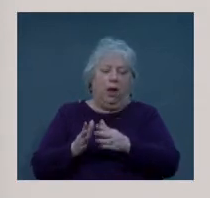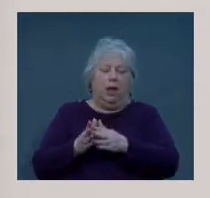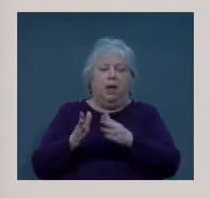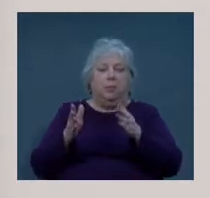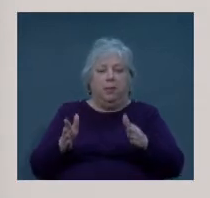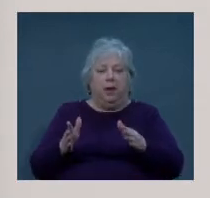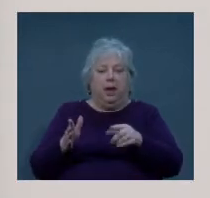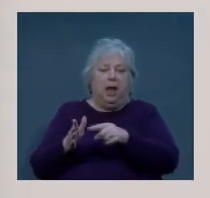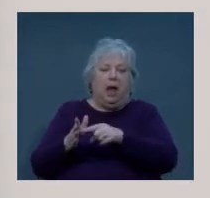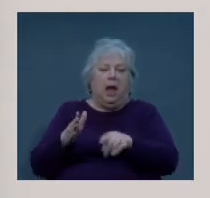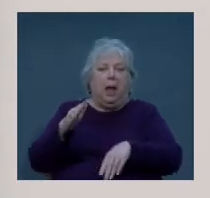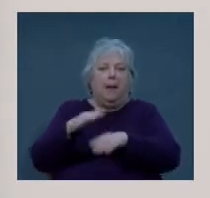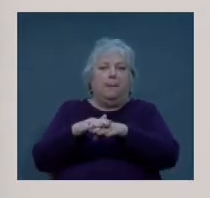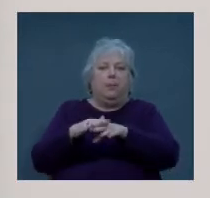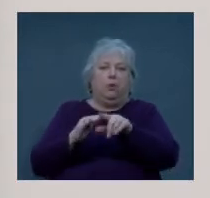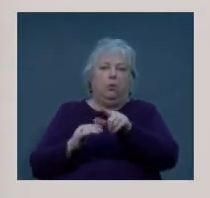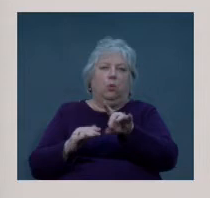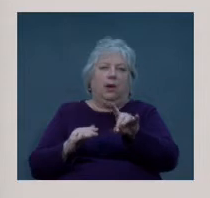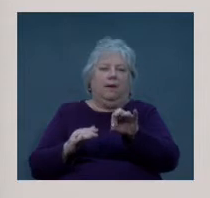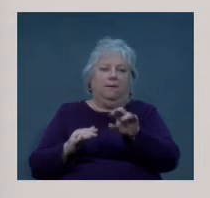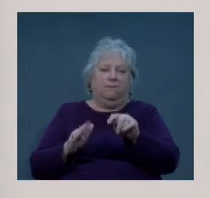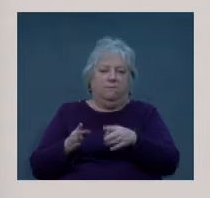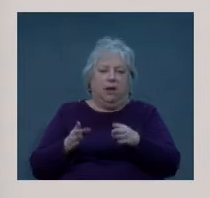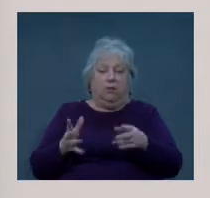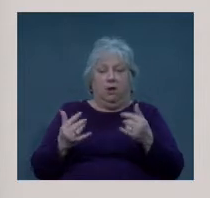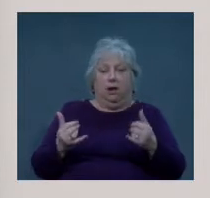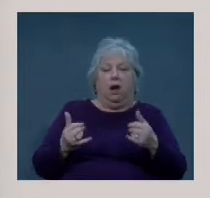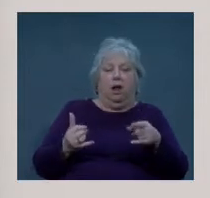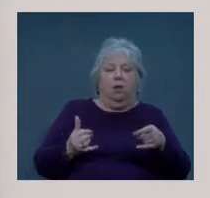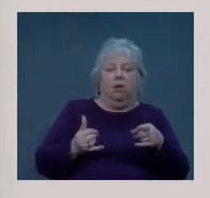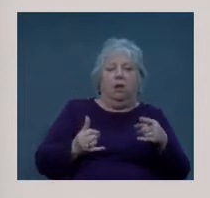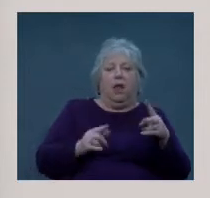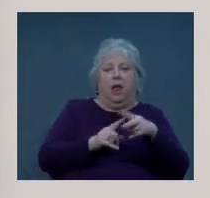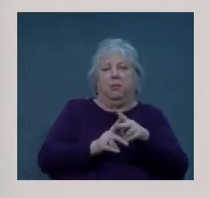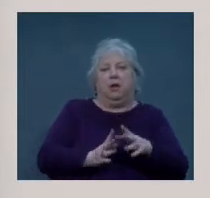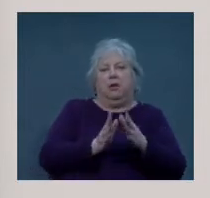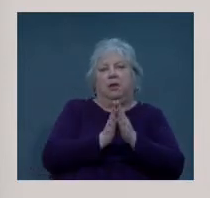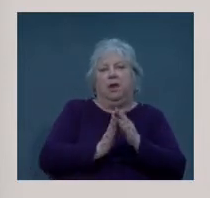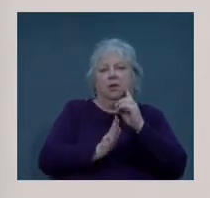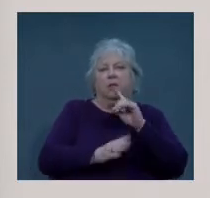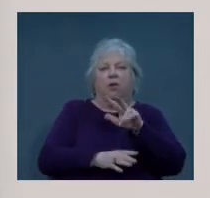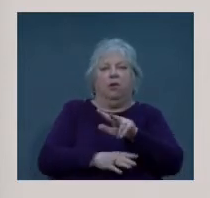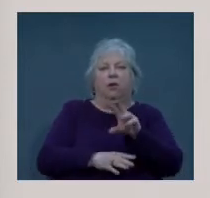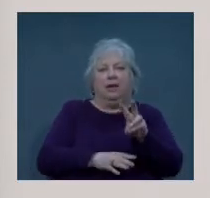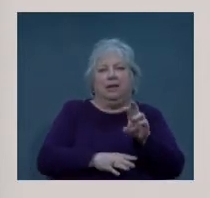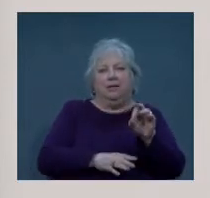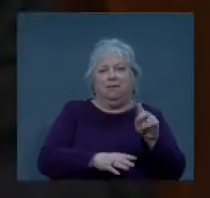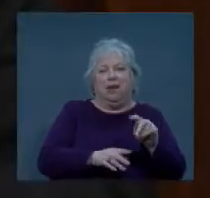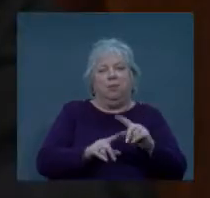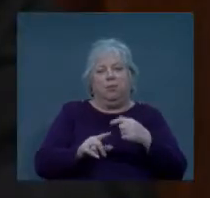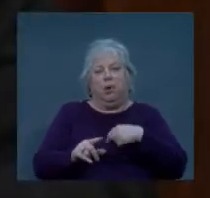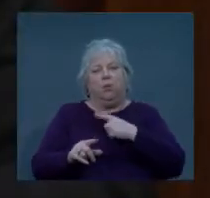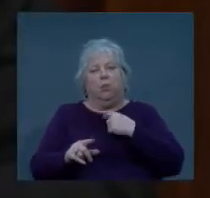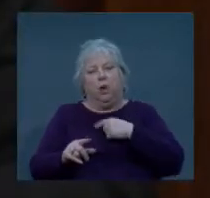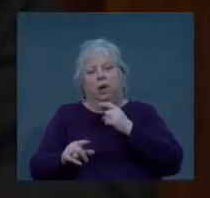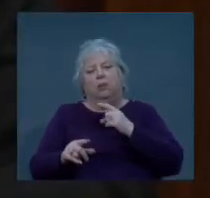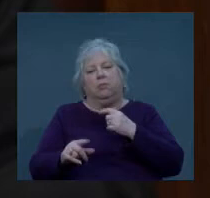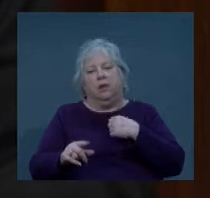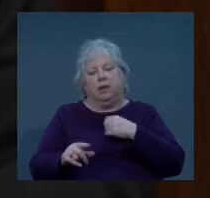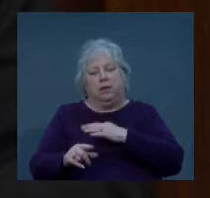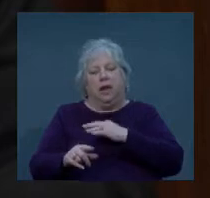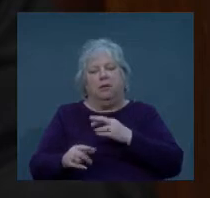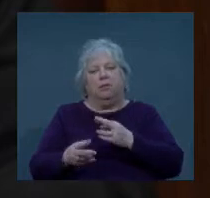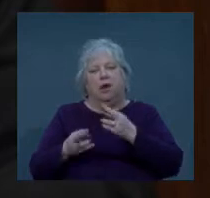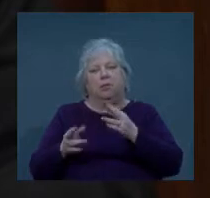feet. Currently, the plan is for it to be 36 feet in 3 lanes. So staff does recommend overall